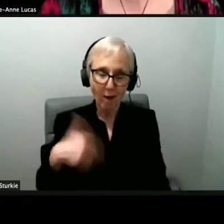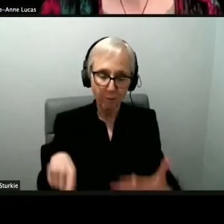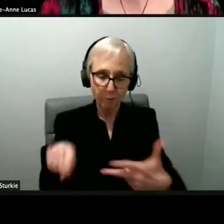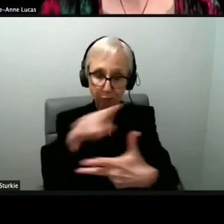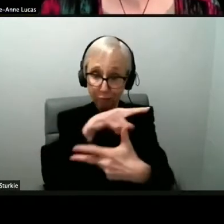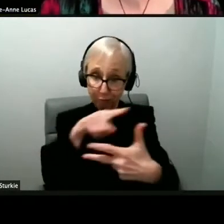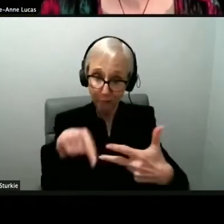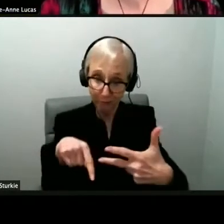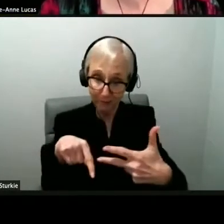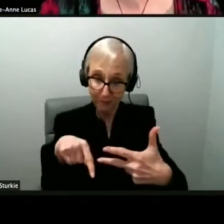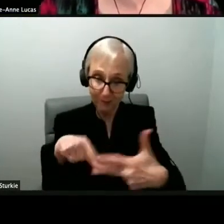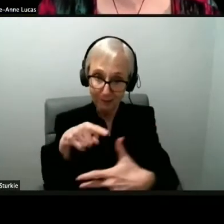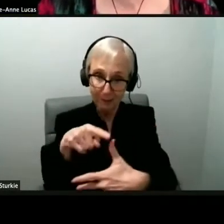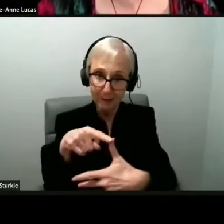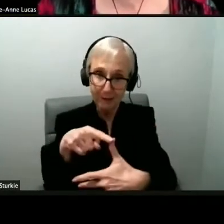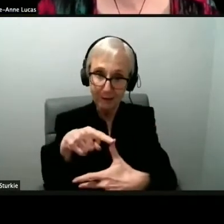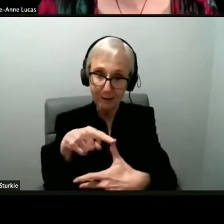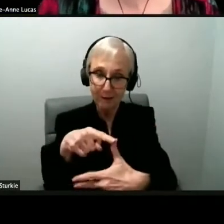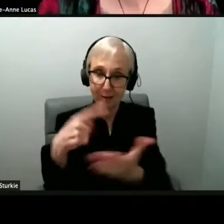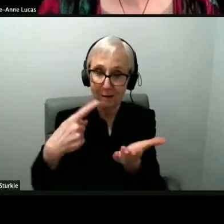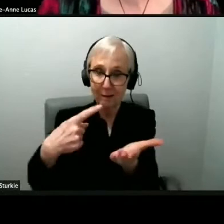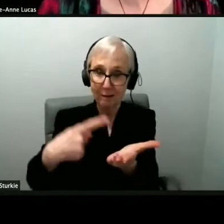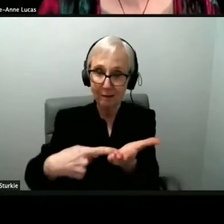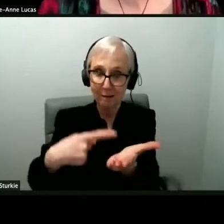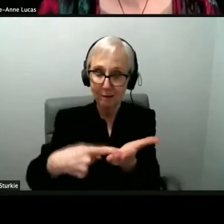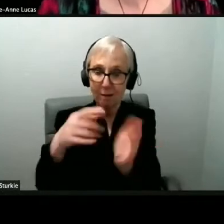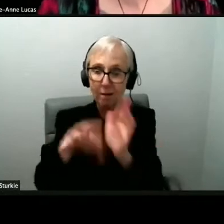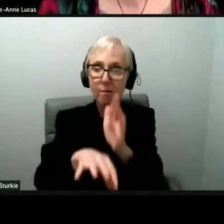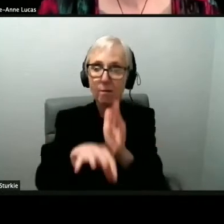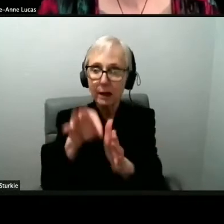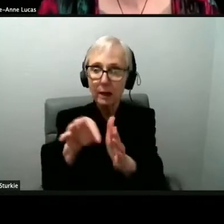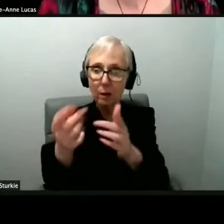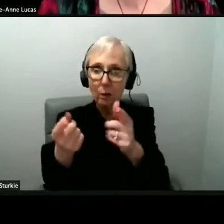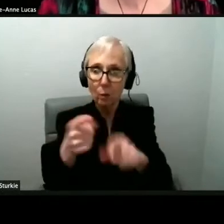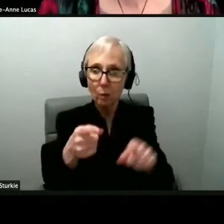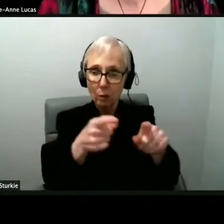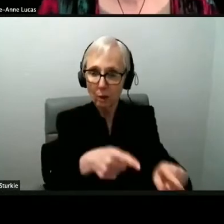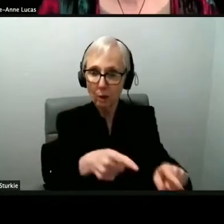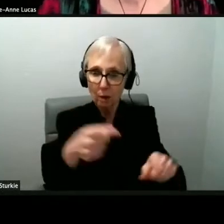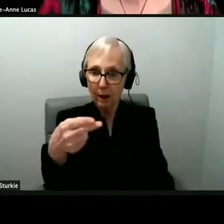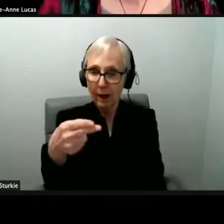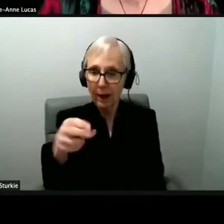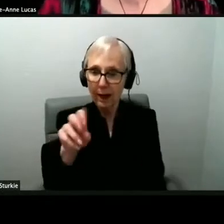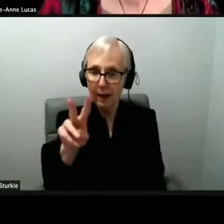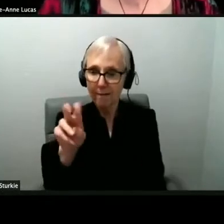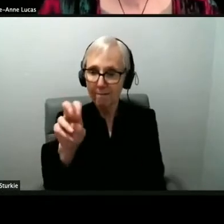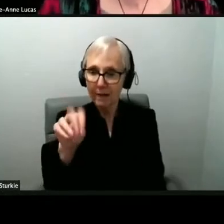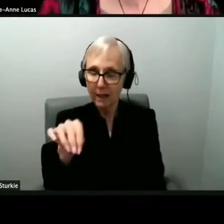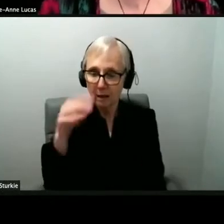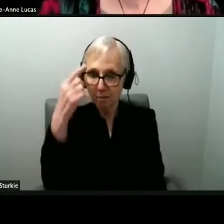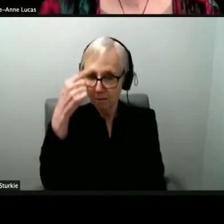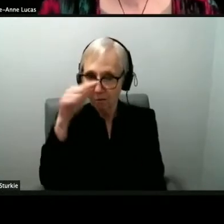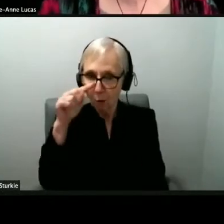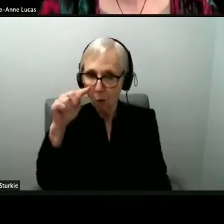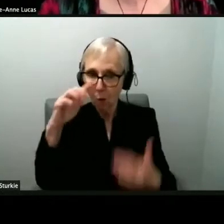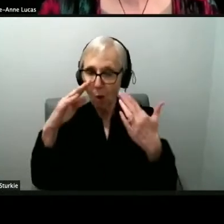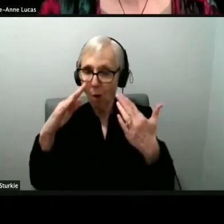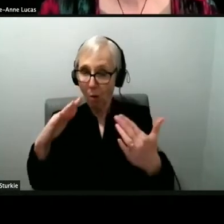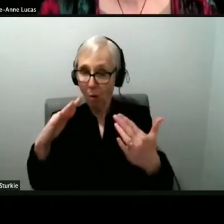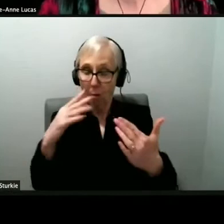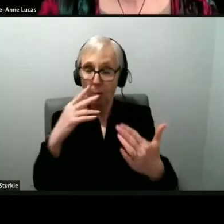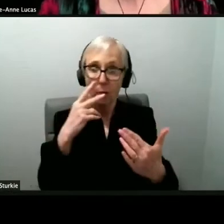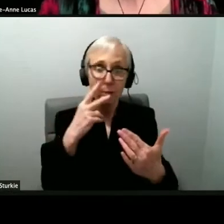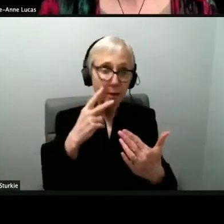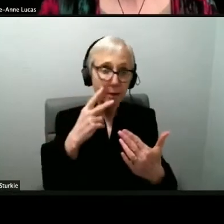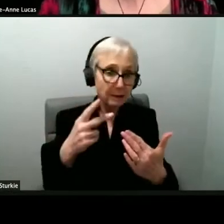that I would probably do is, number one, I want to talk and find out what's going on at Haven for Hope. We may have just seen in the news